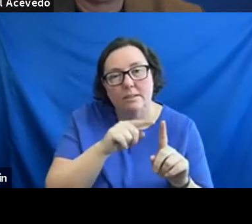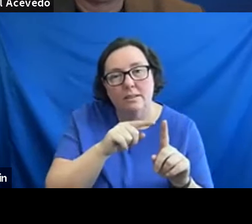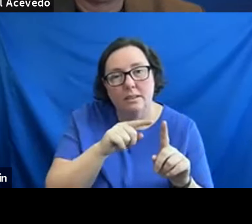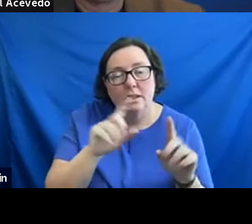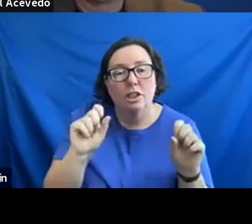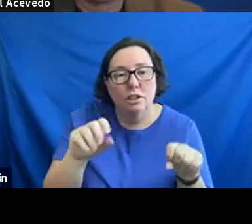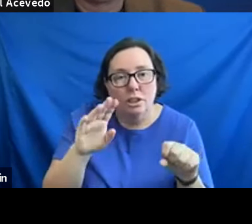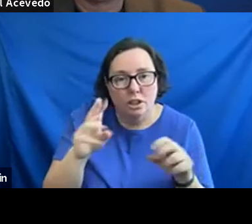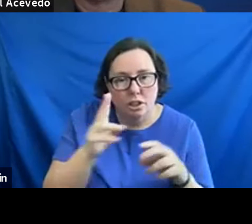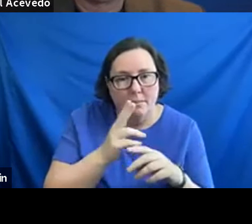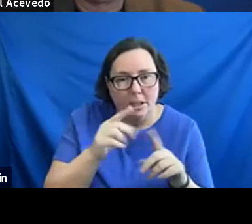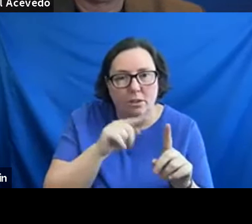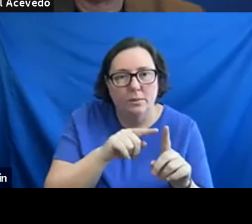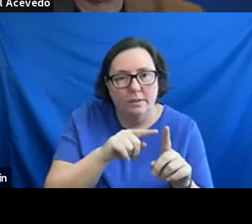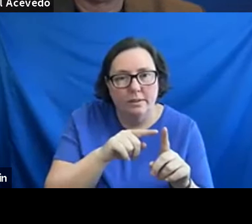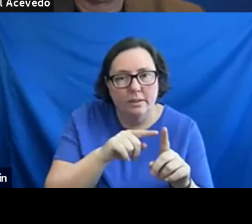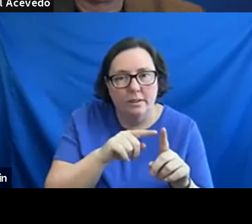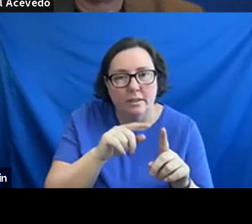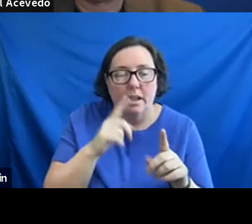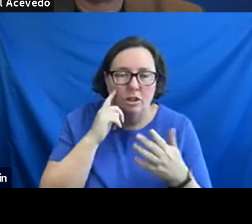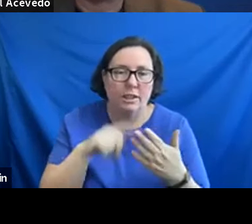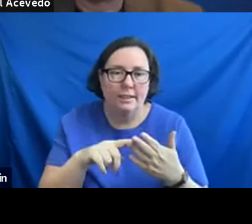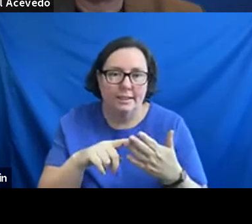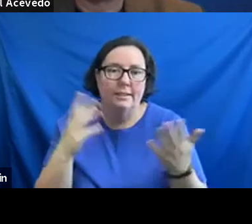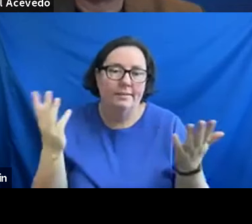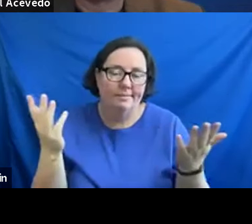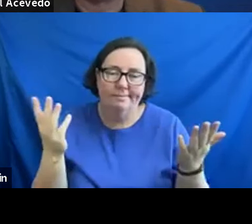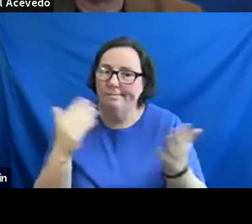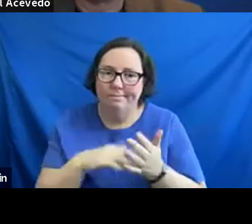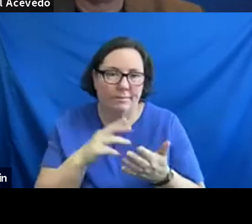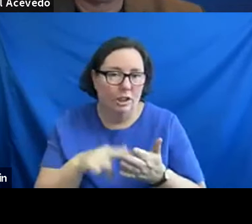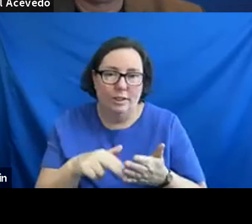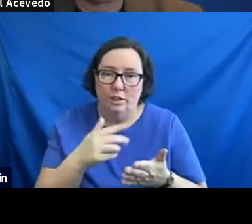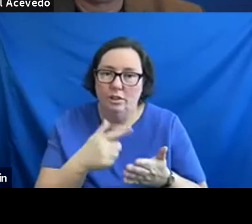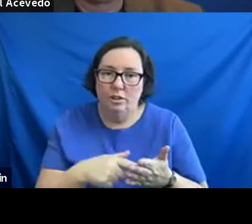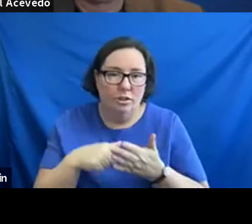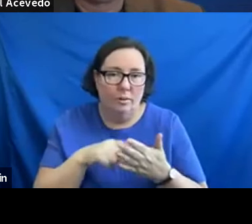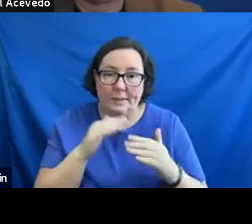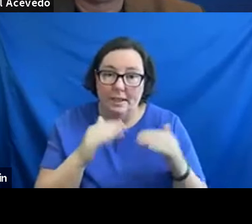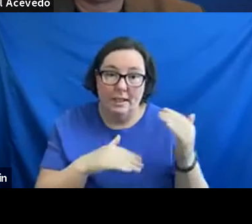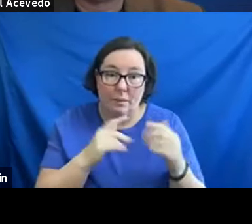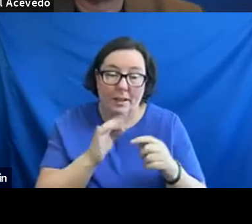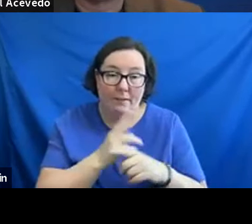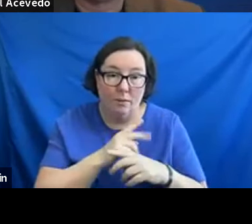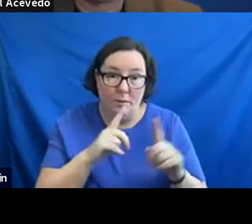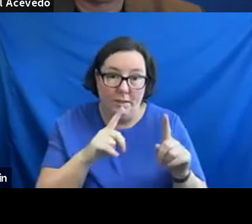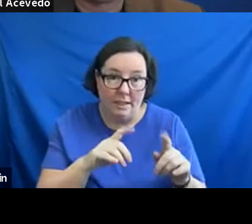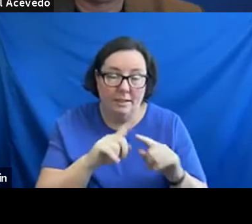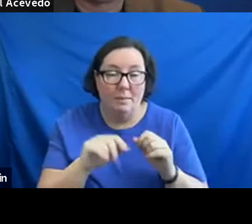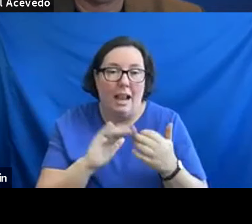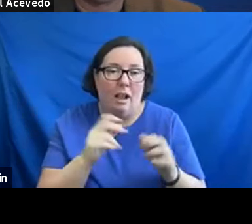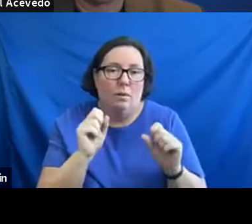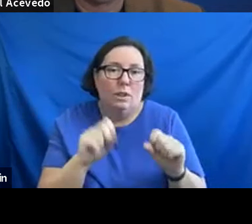could be used, recognizing how they, again, the research shows the inequity that exists when using them, how they could